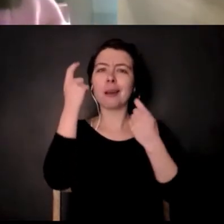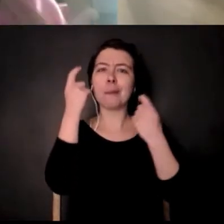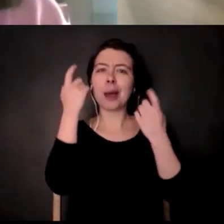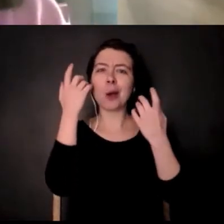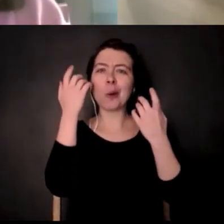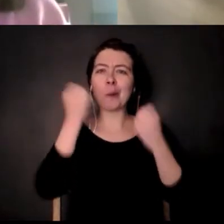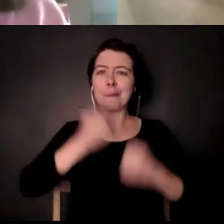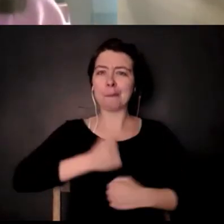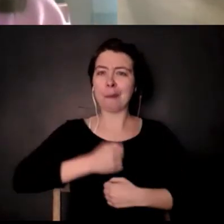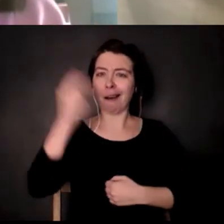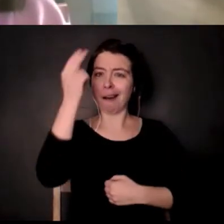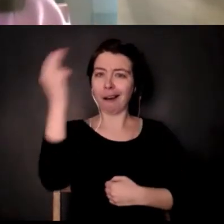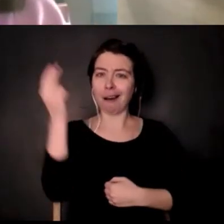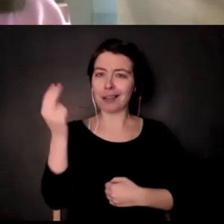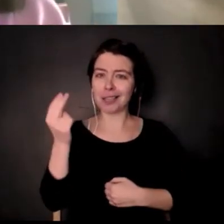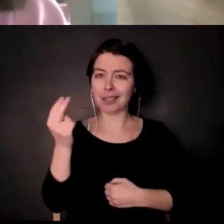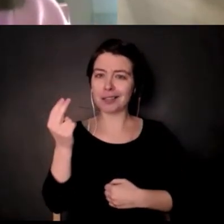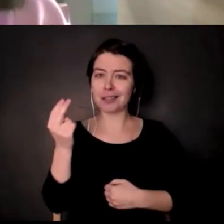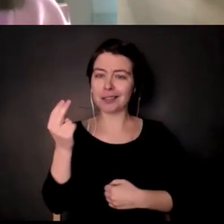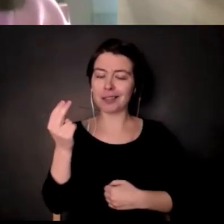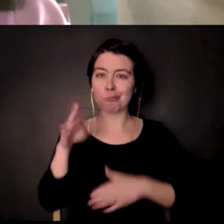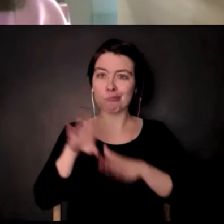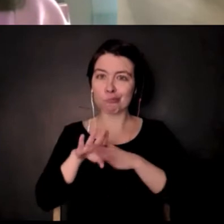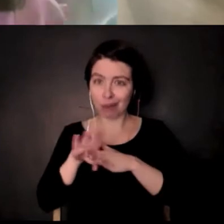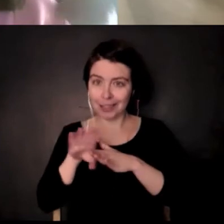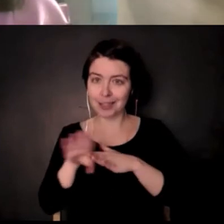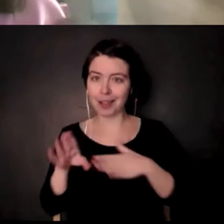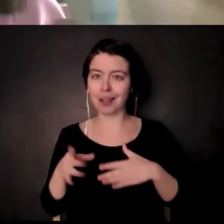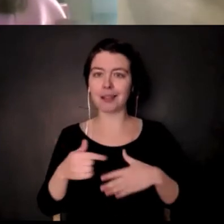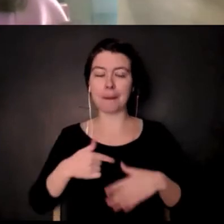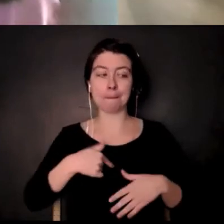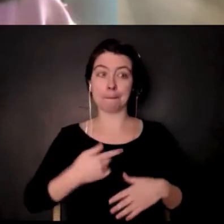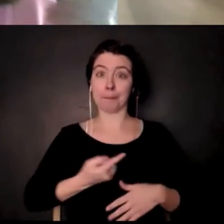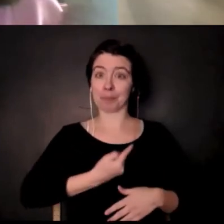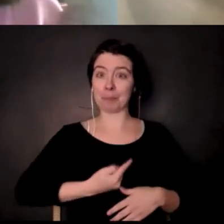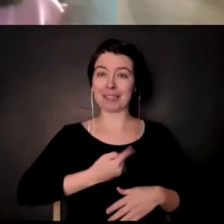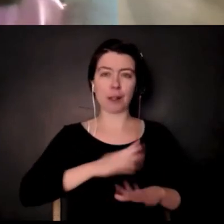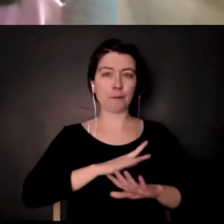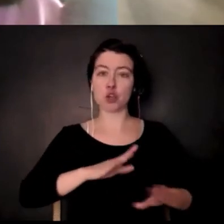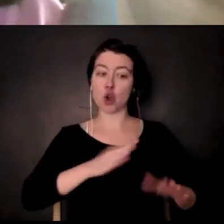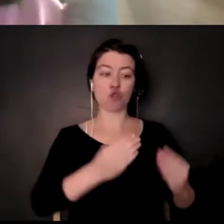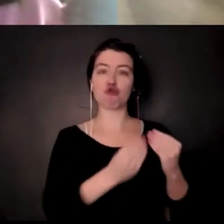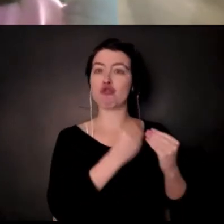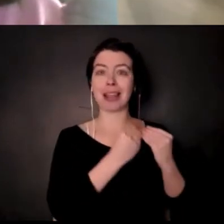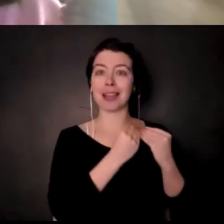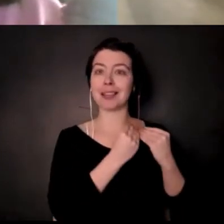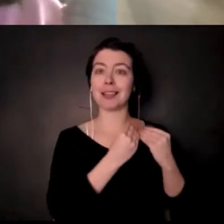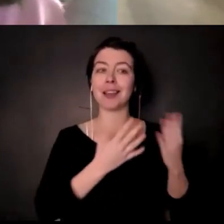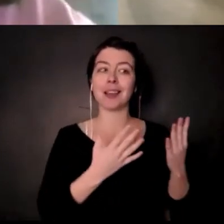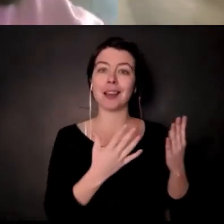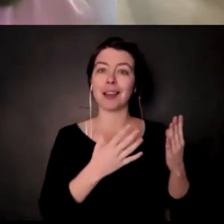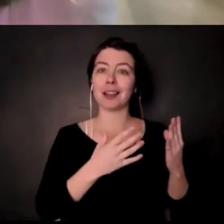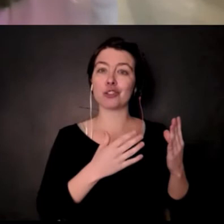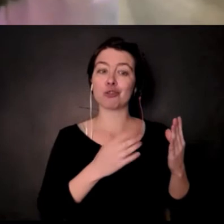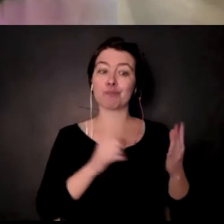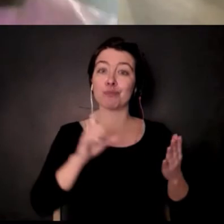not that I was trained formally as a curator, but I am one now, and